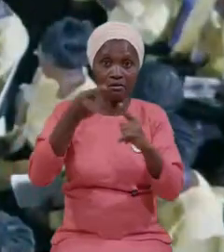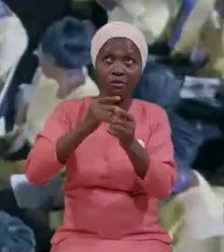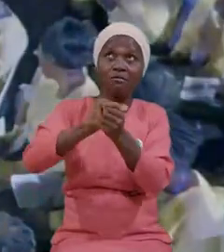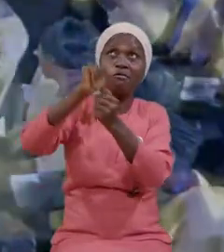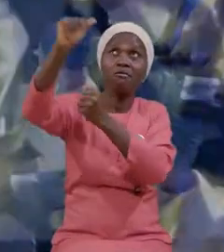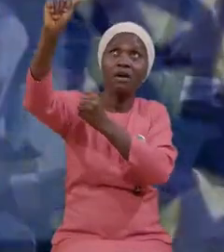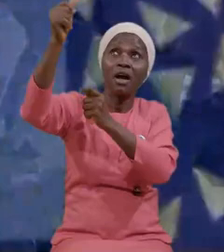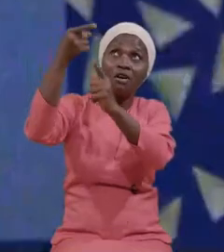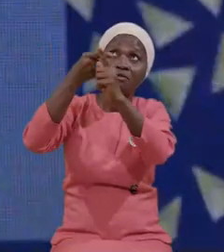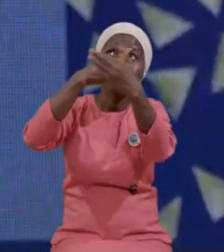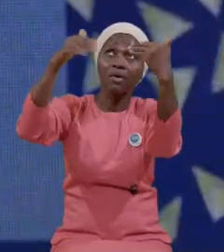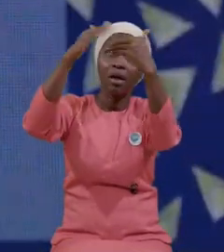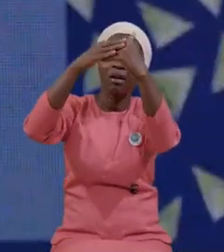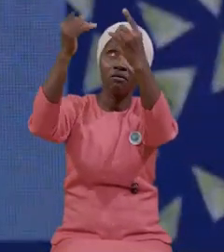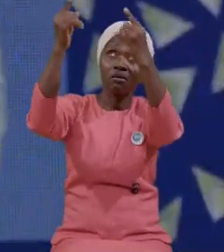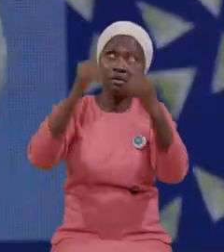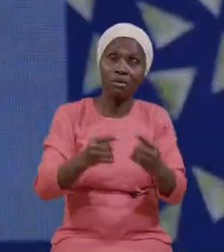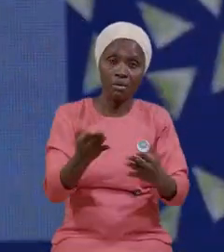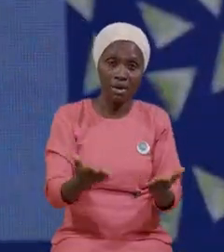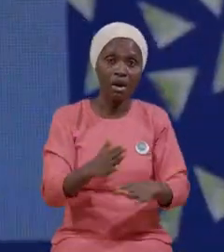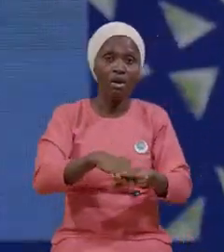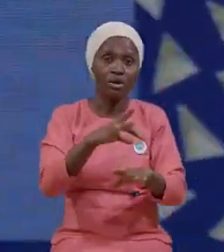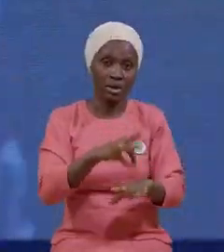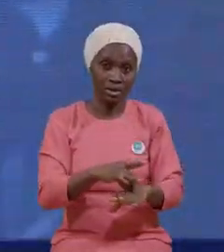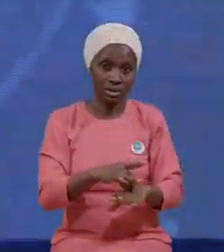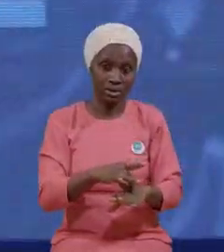heaven here to the earth.